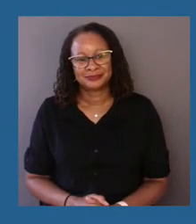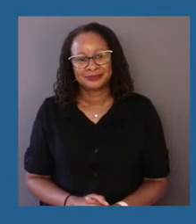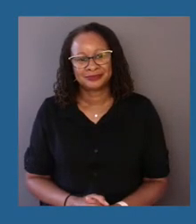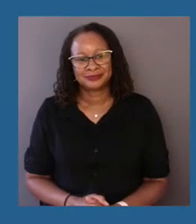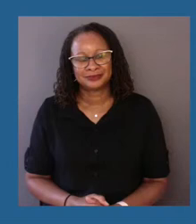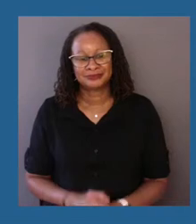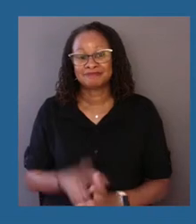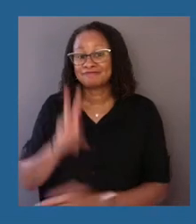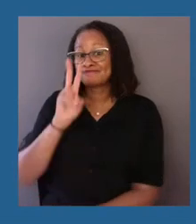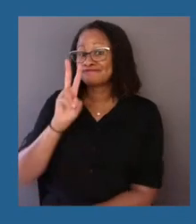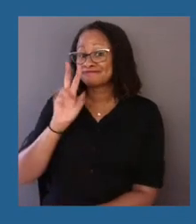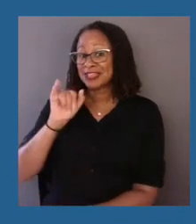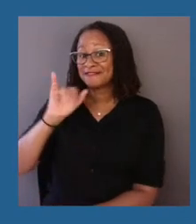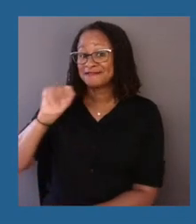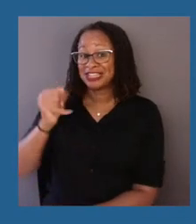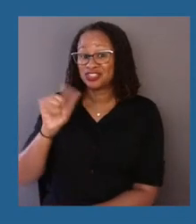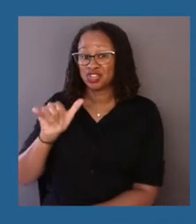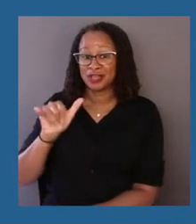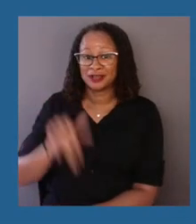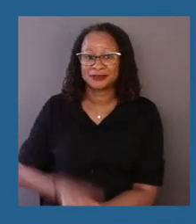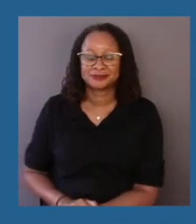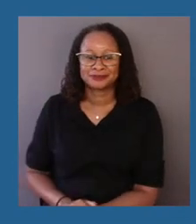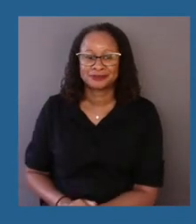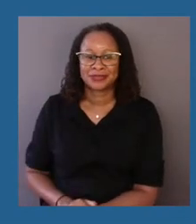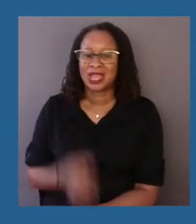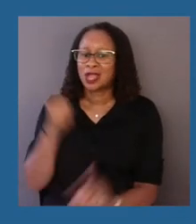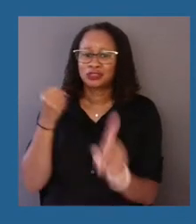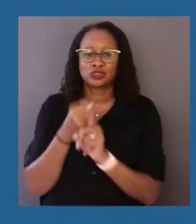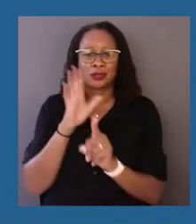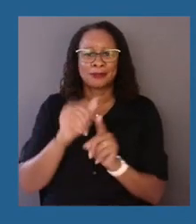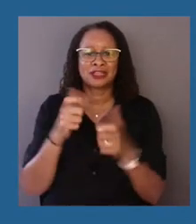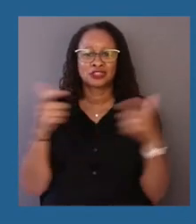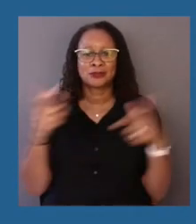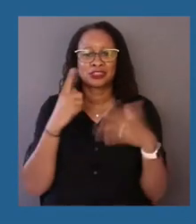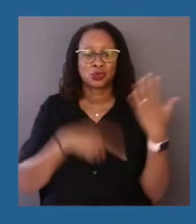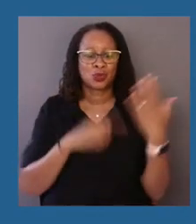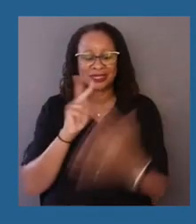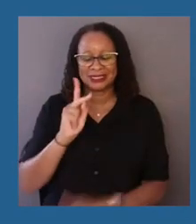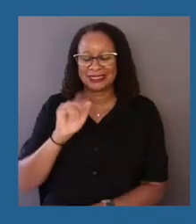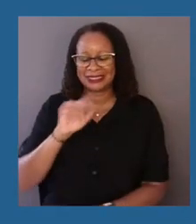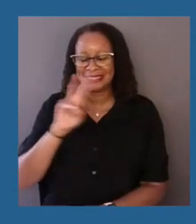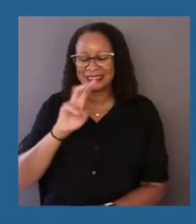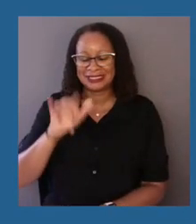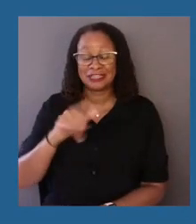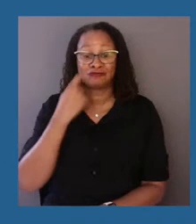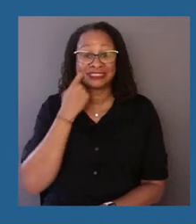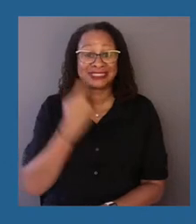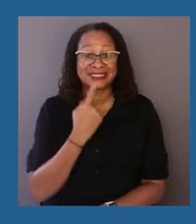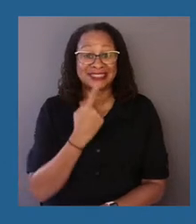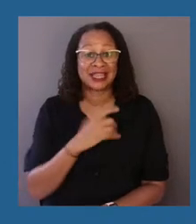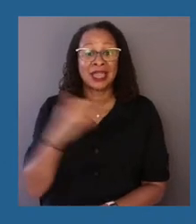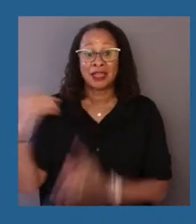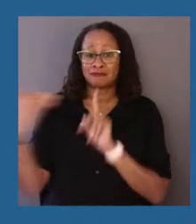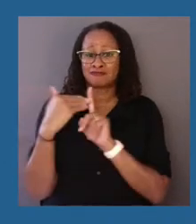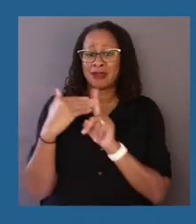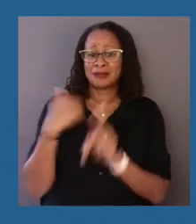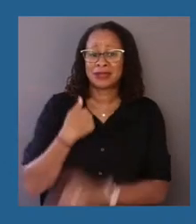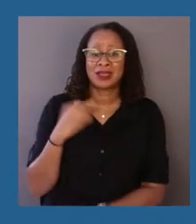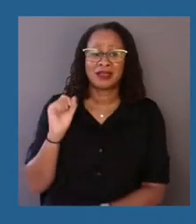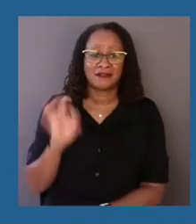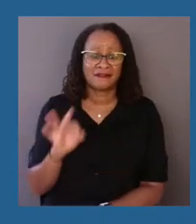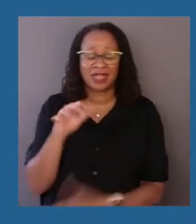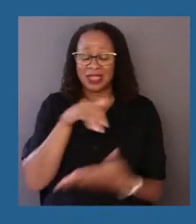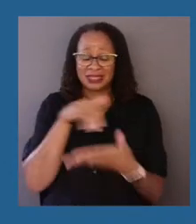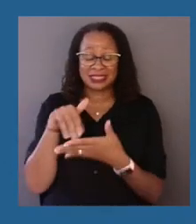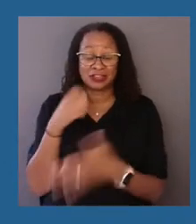Vijay, I was struck by so much in what Kizzy just said, and it reminded me of a study that